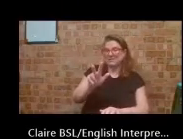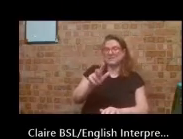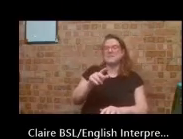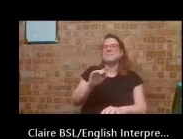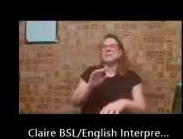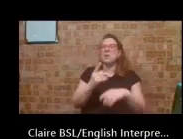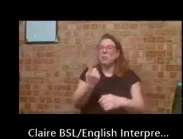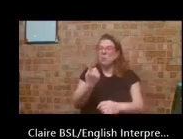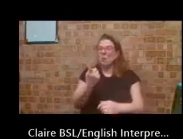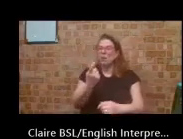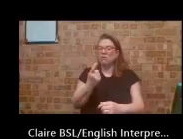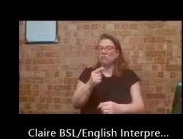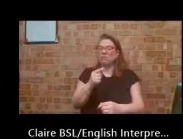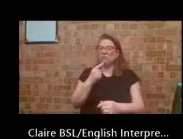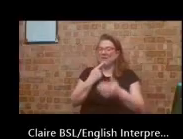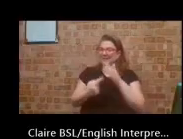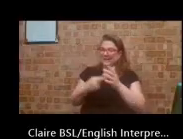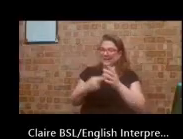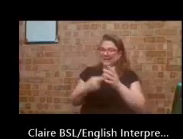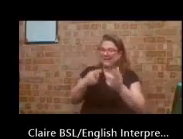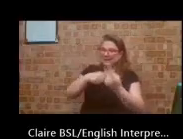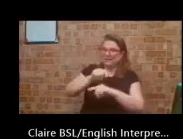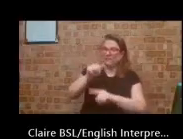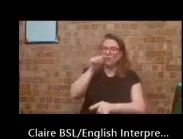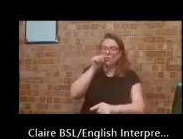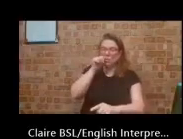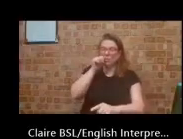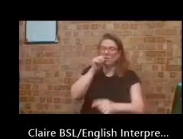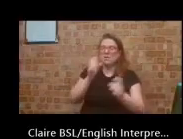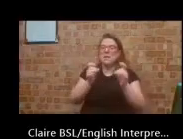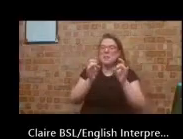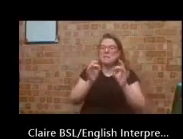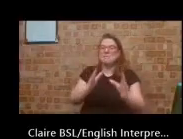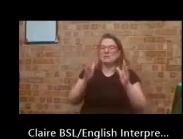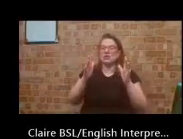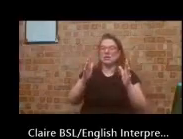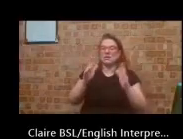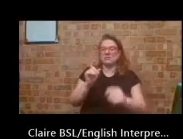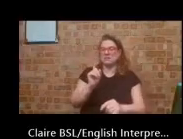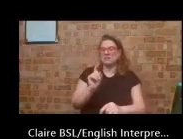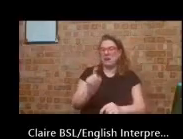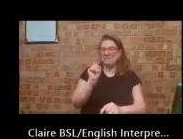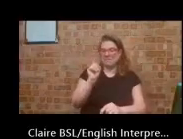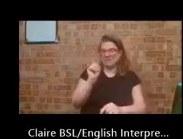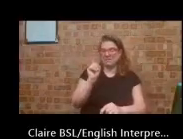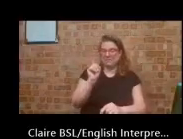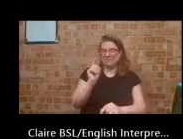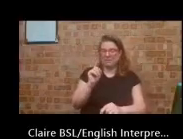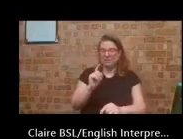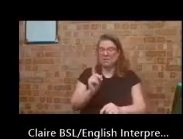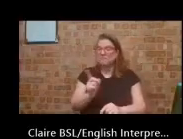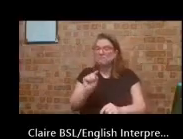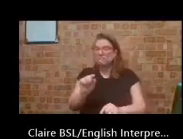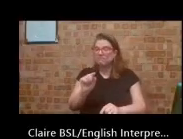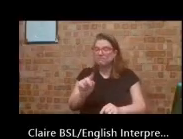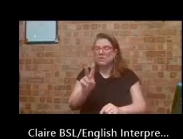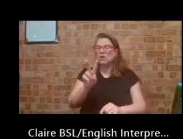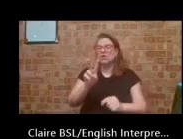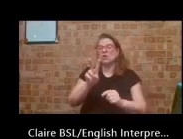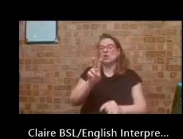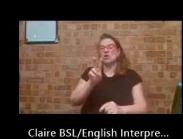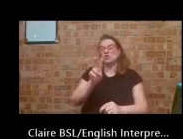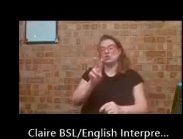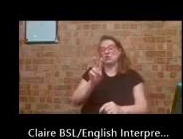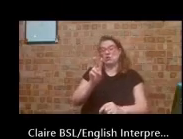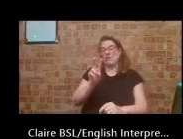that's really quite key for people to know is called the magic tap. And the magic tap is a 2-finger double tap.